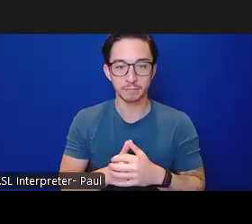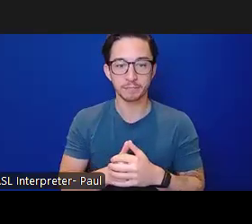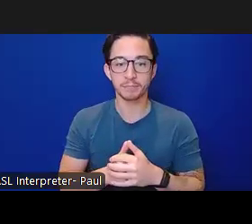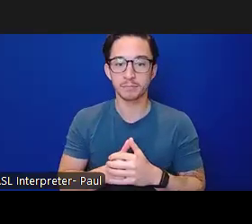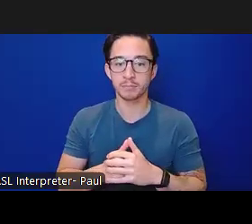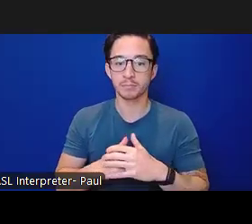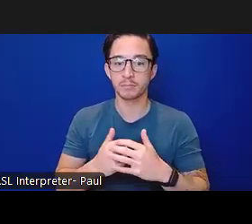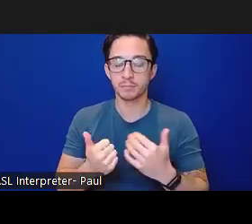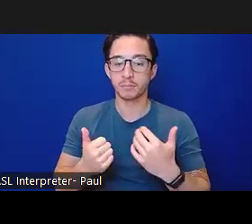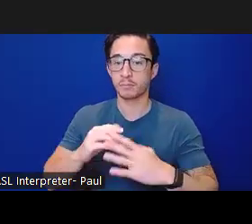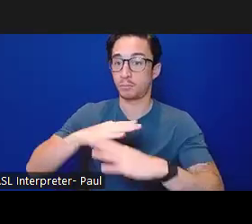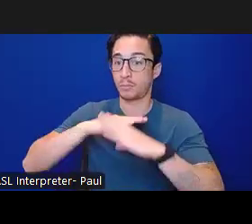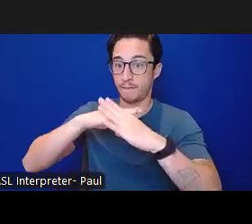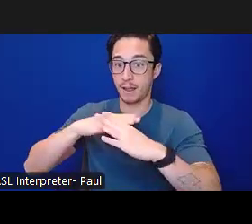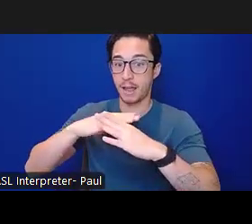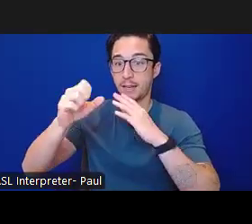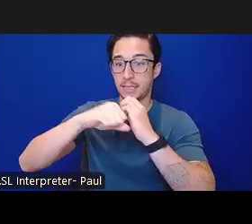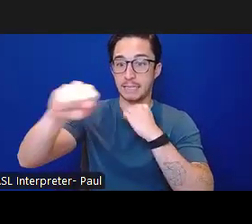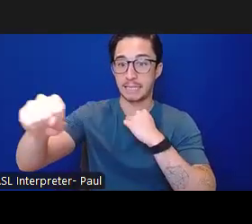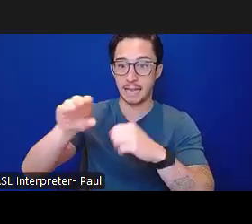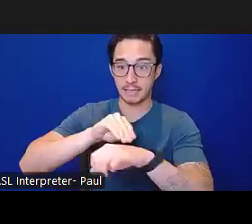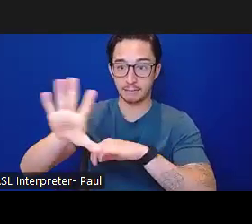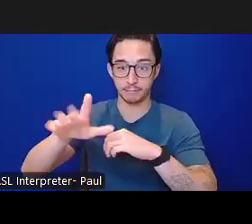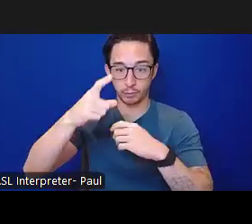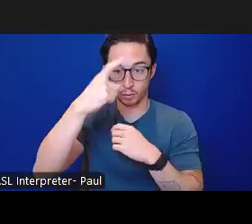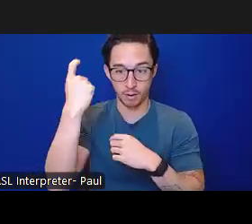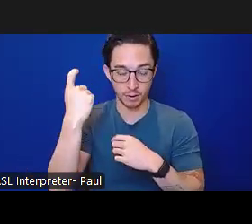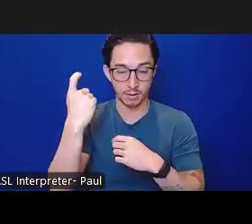Prevent extended trauma. I like that.